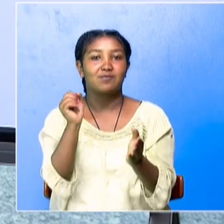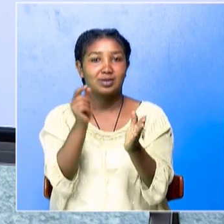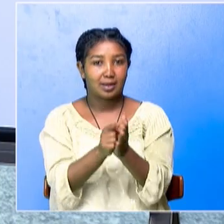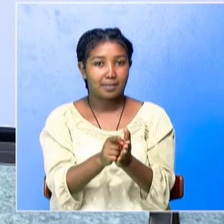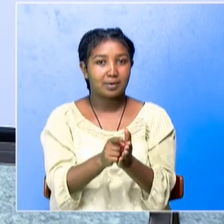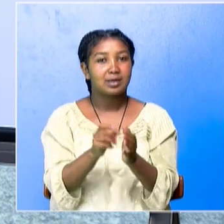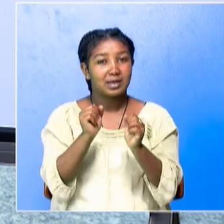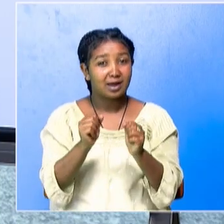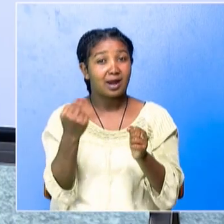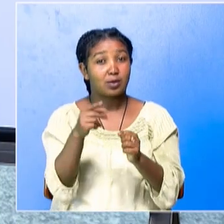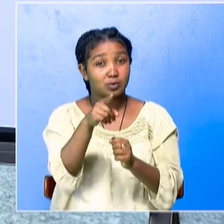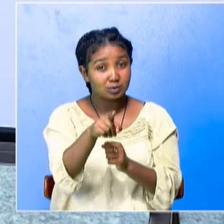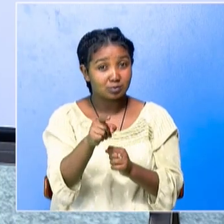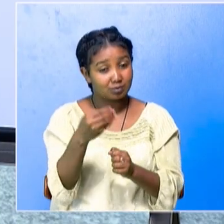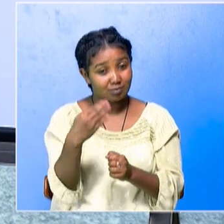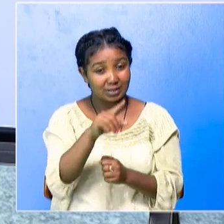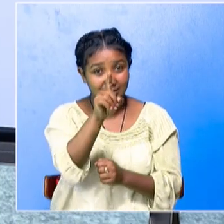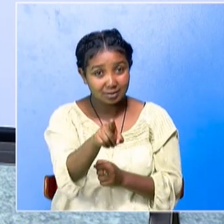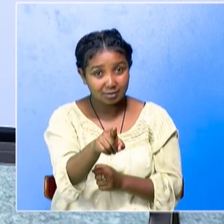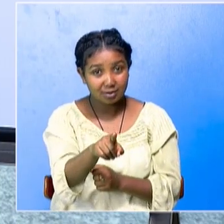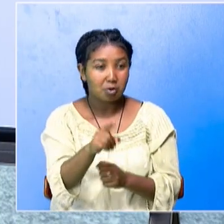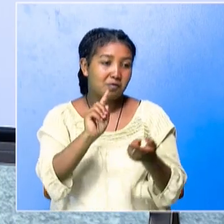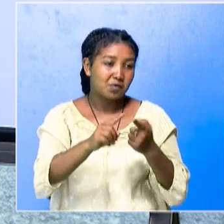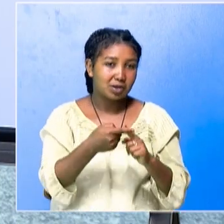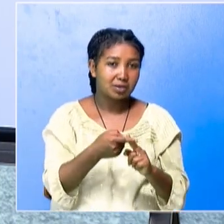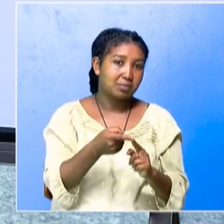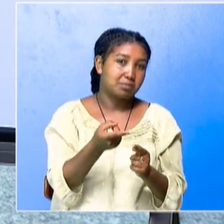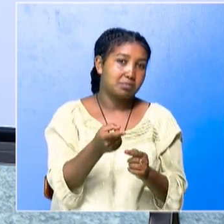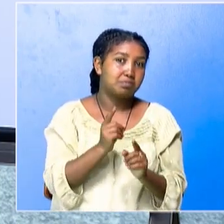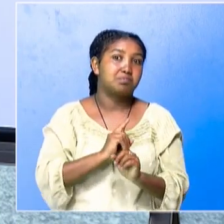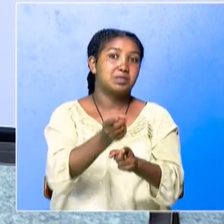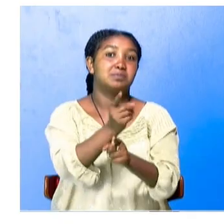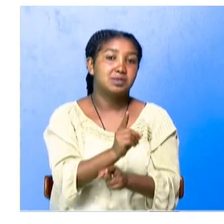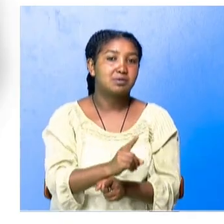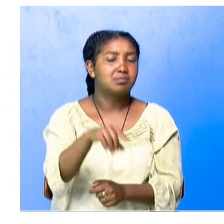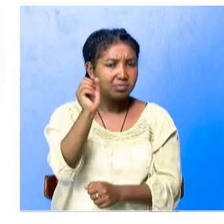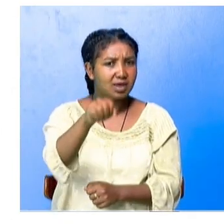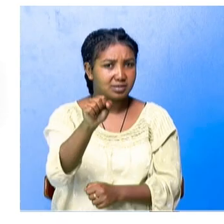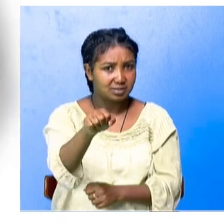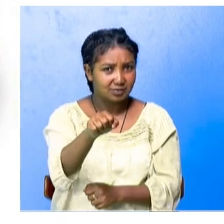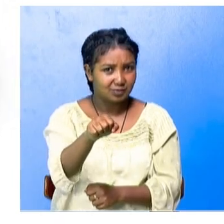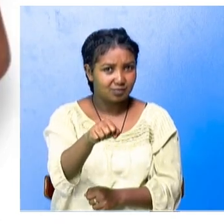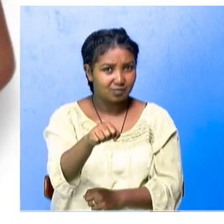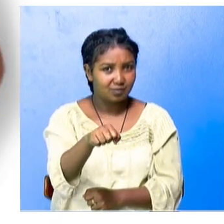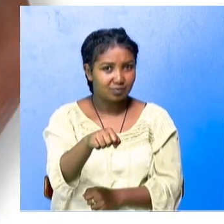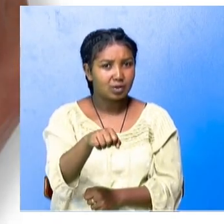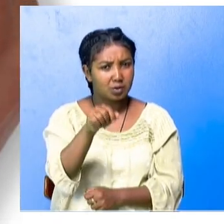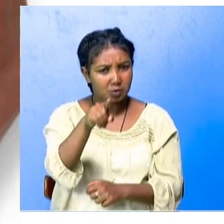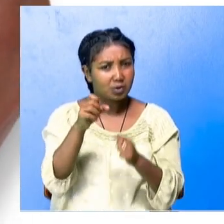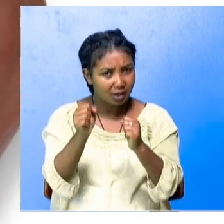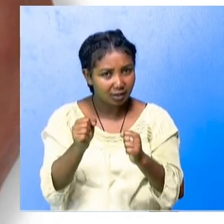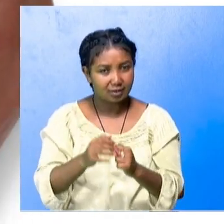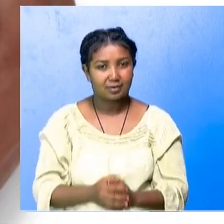example, can I use your pencil? Maybe your friend said maybe what? Yes, you